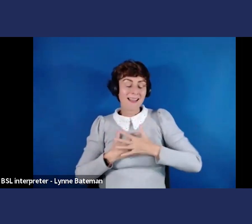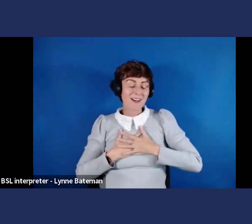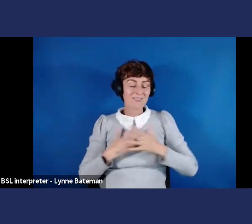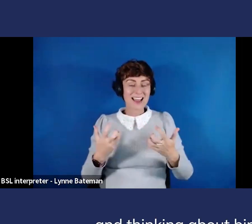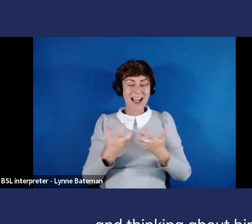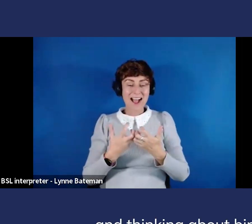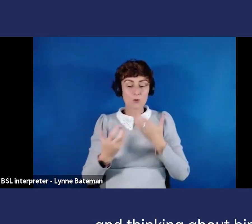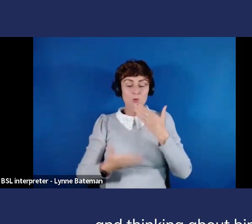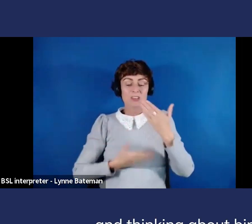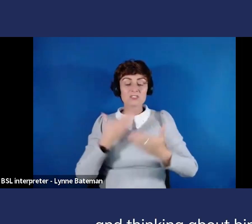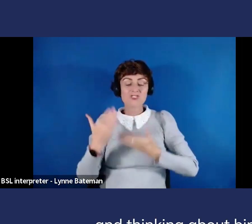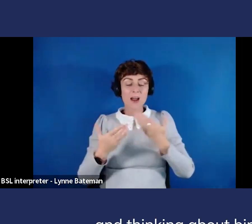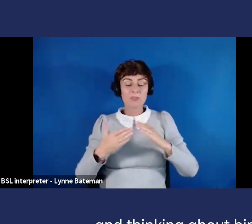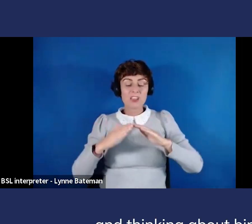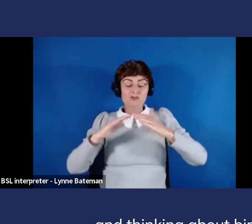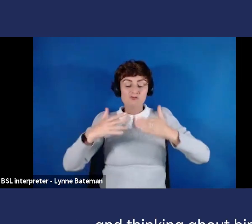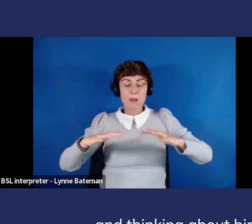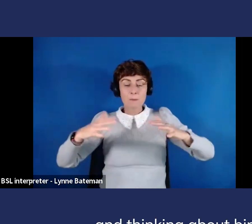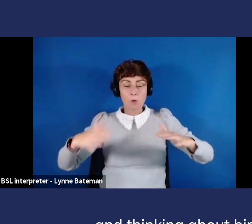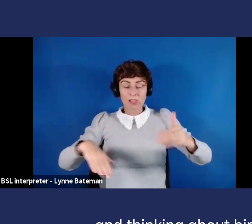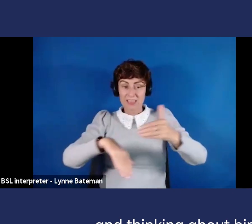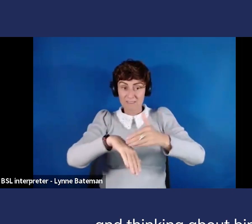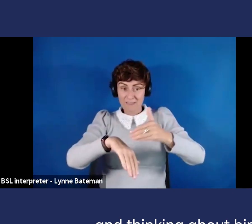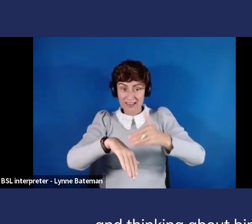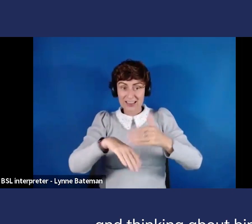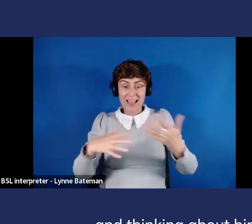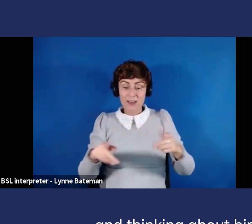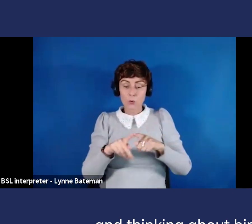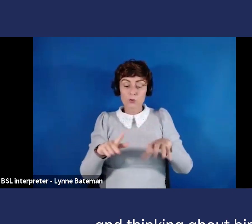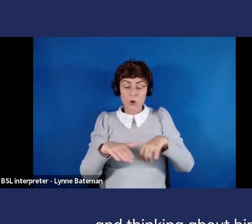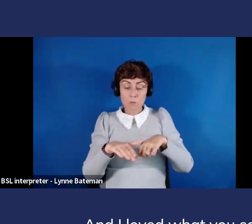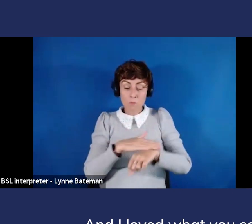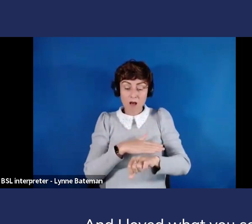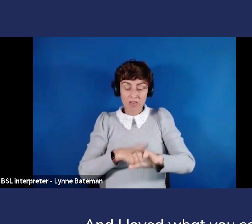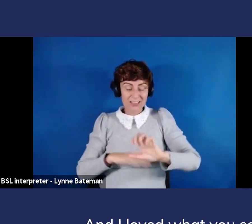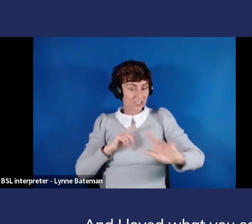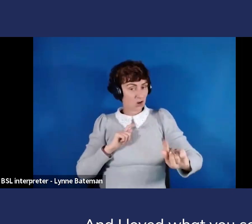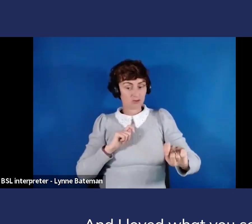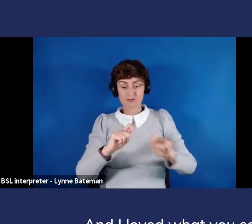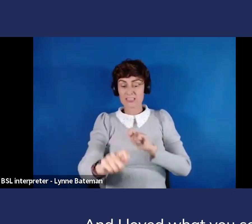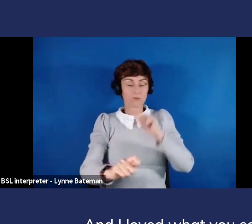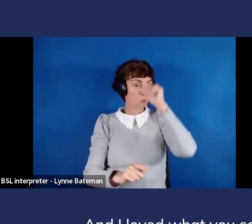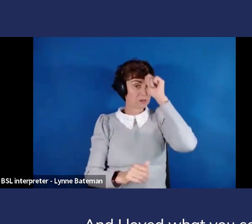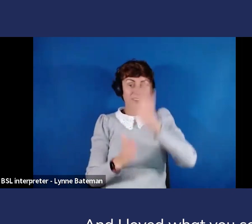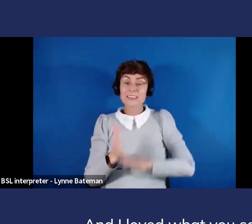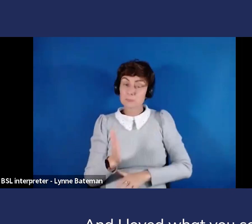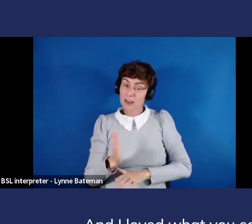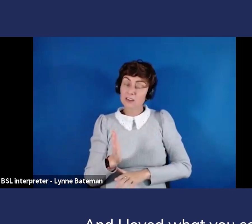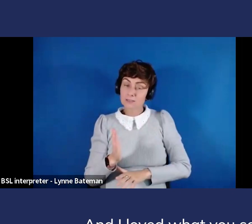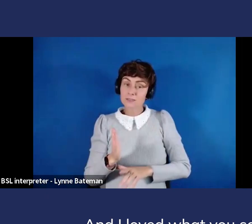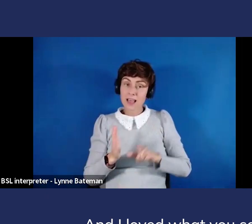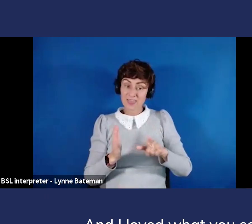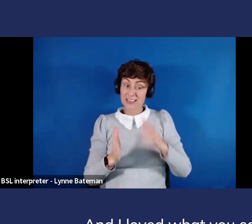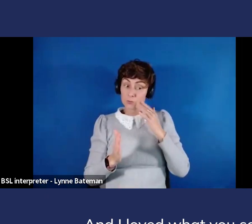the ripples and thinking about birth as also a transformative experience. And I loved what you said about, that the parent is